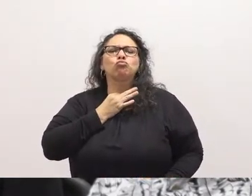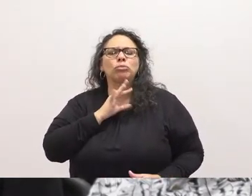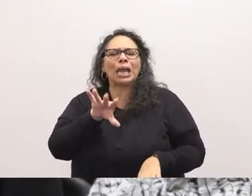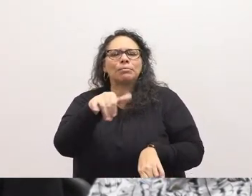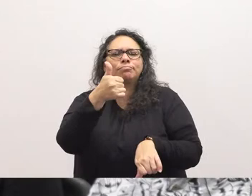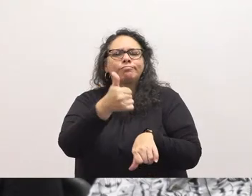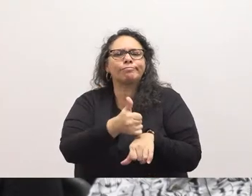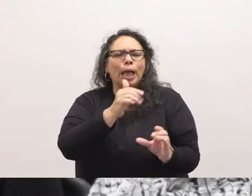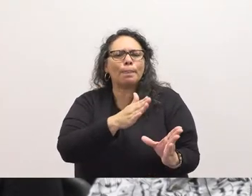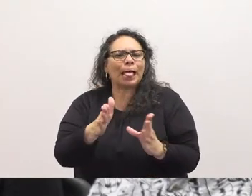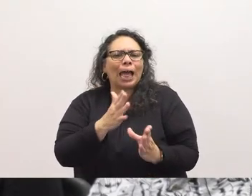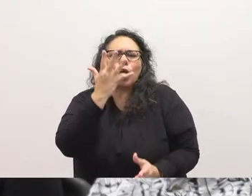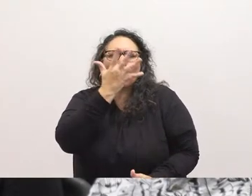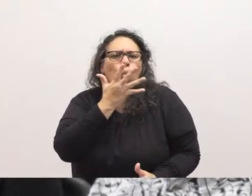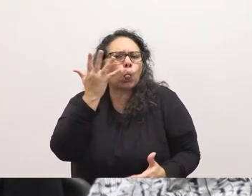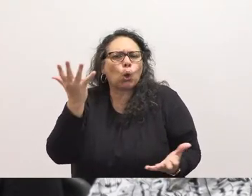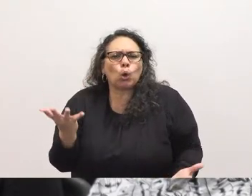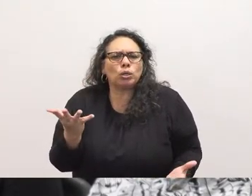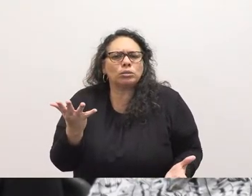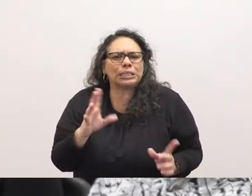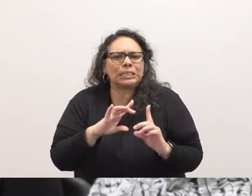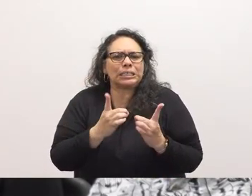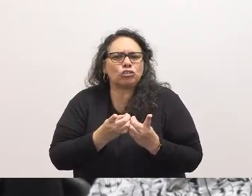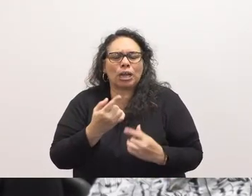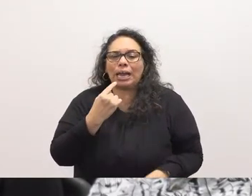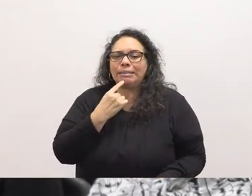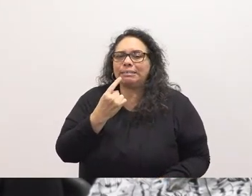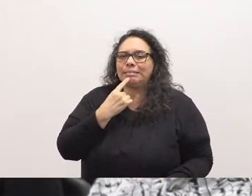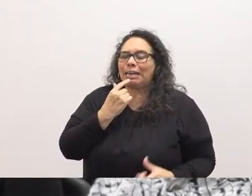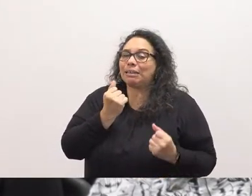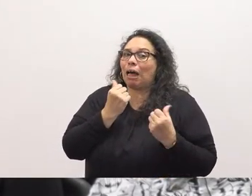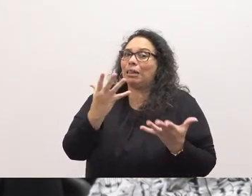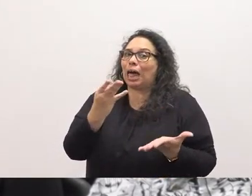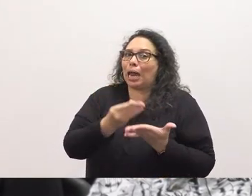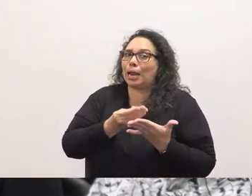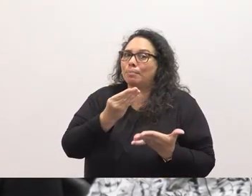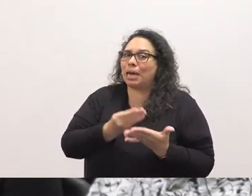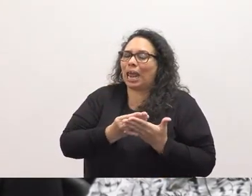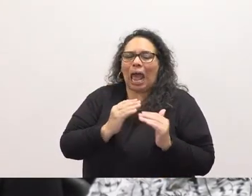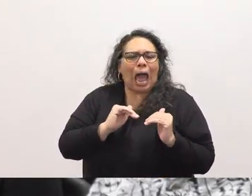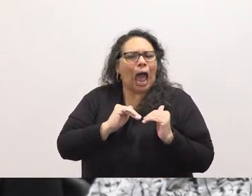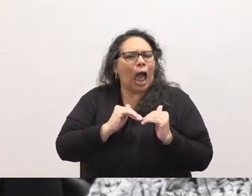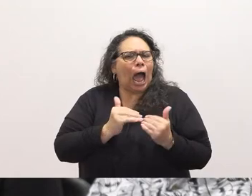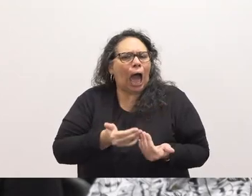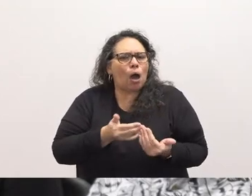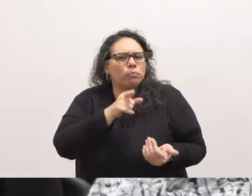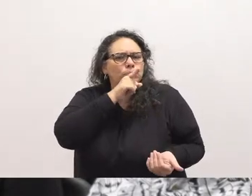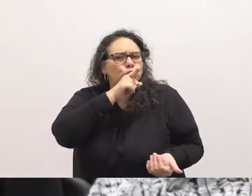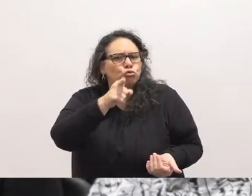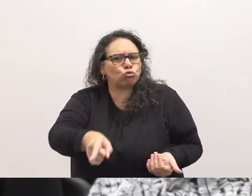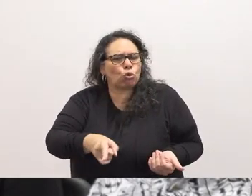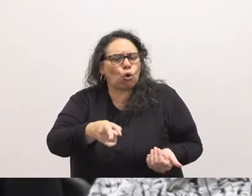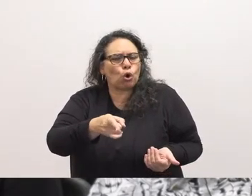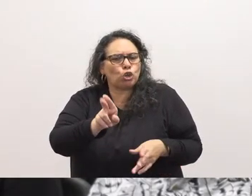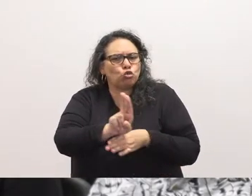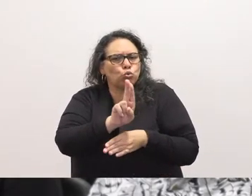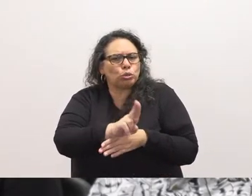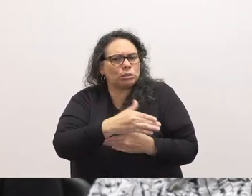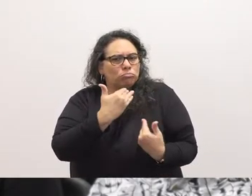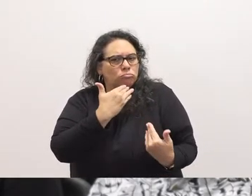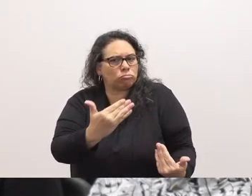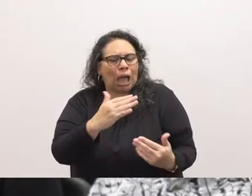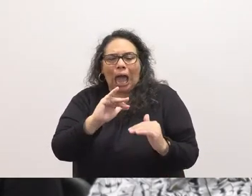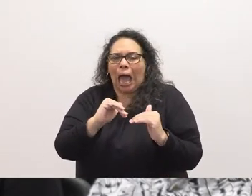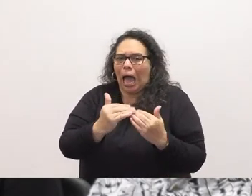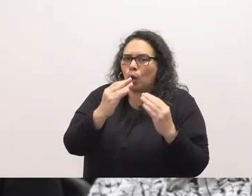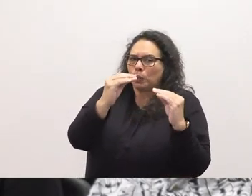implementation plan looks like throughout the district. As I said, this is a lot of money, so how are we making sure that we're using it well? How will